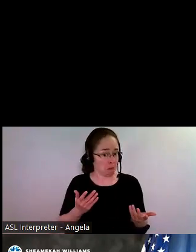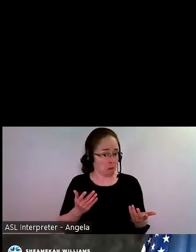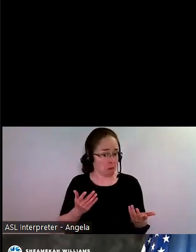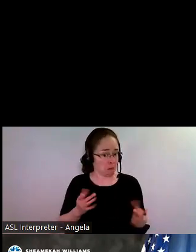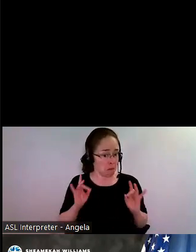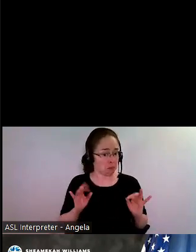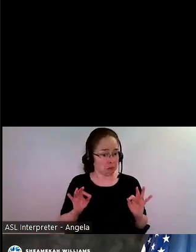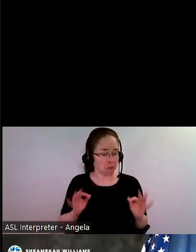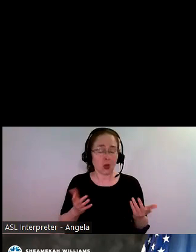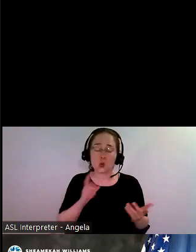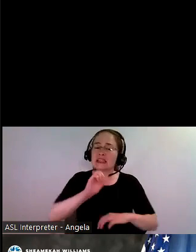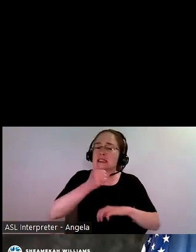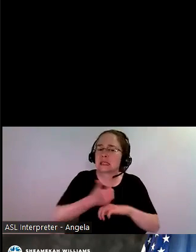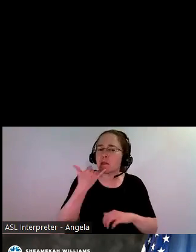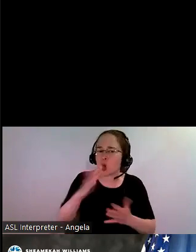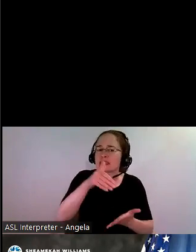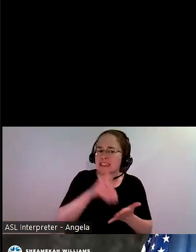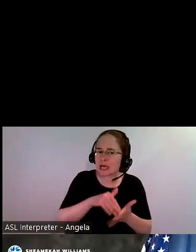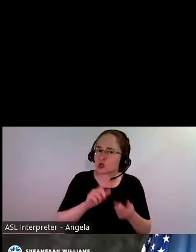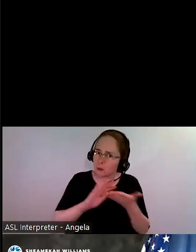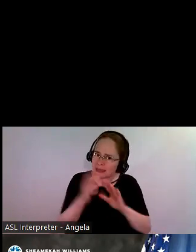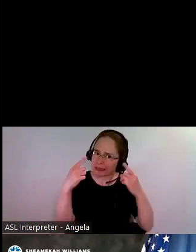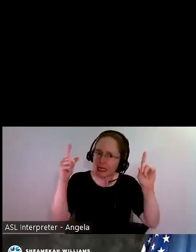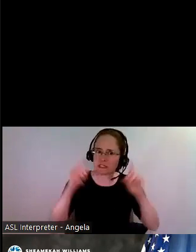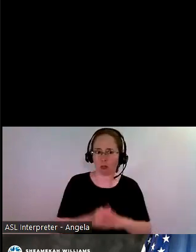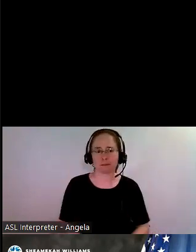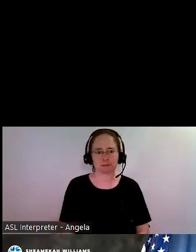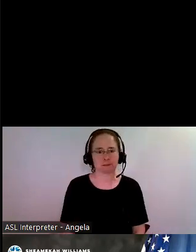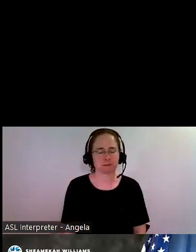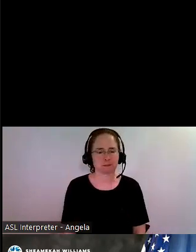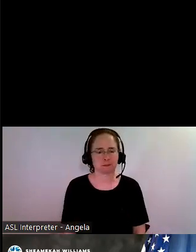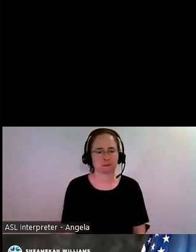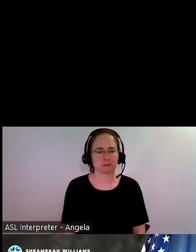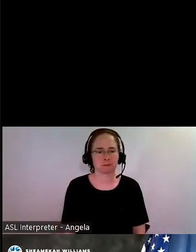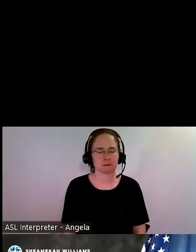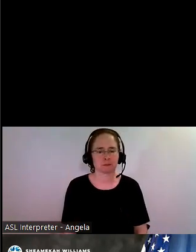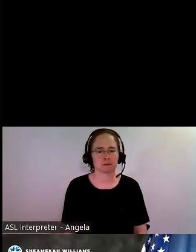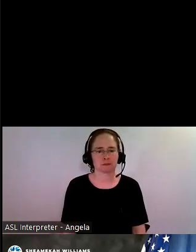experience? And so really setting up your call centers to be successful. Next slide.